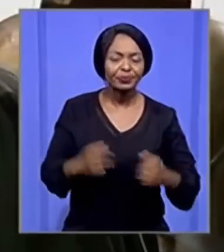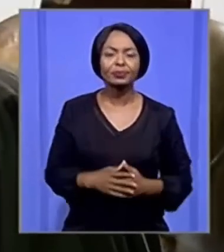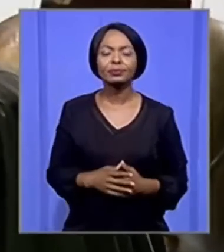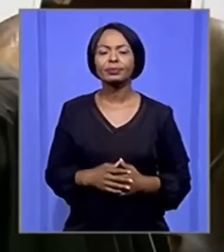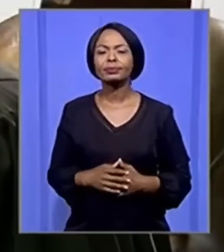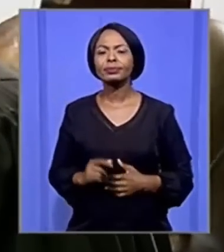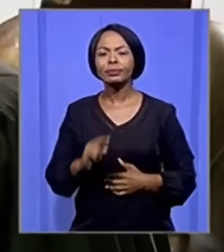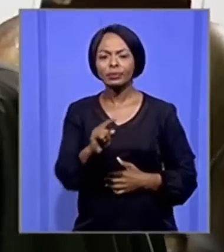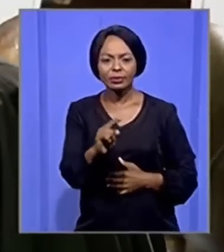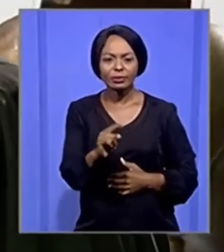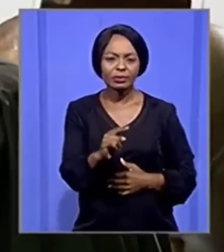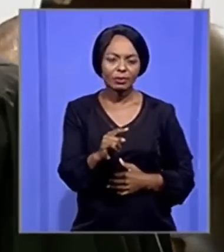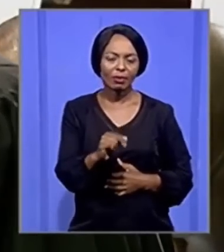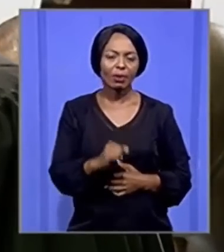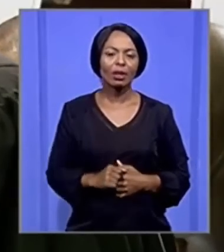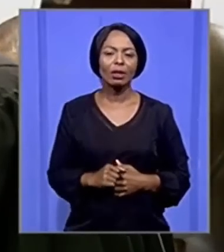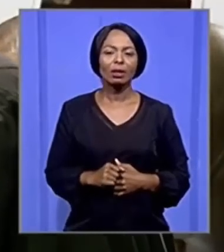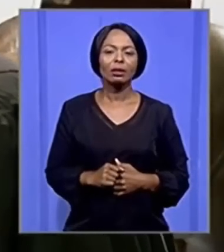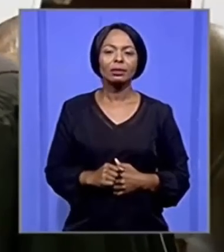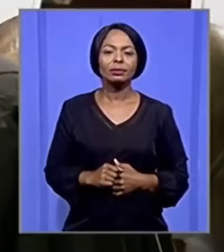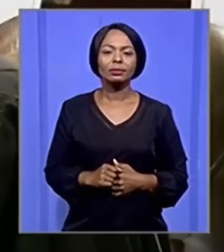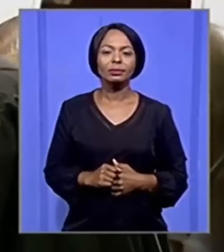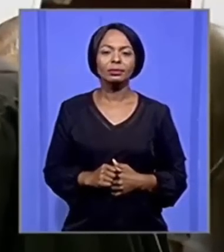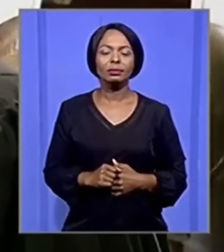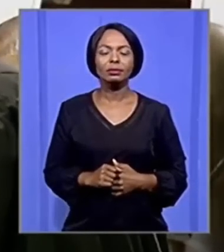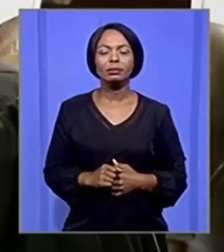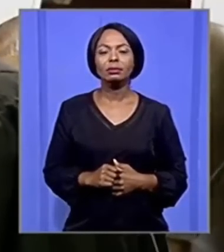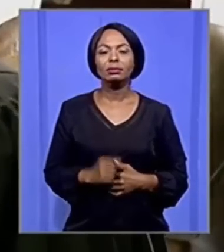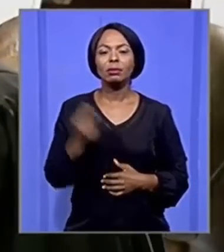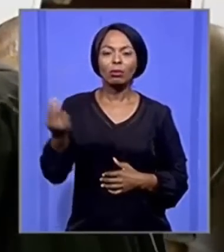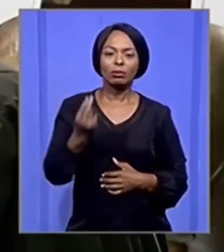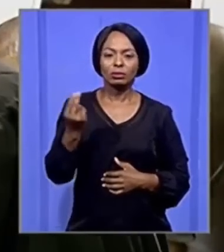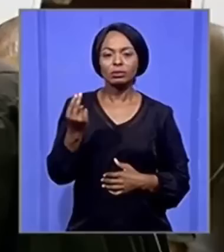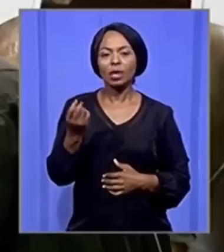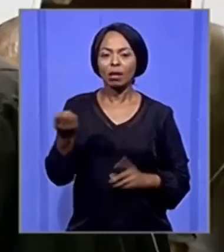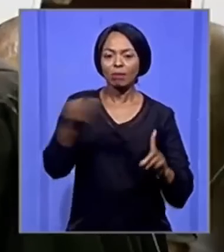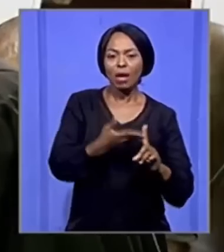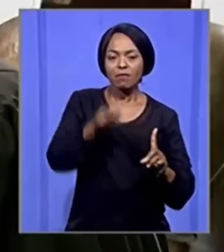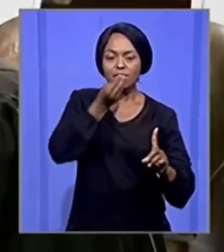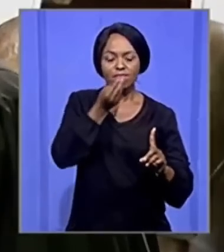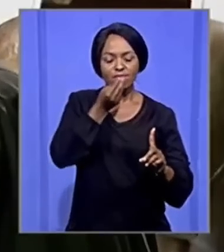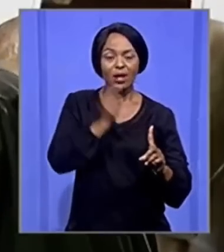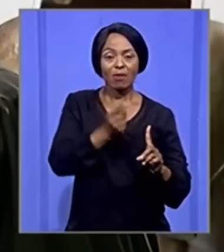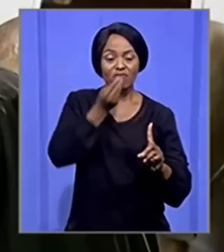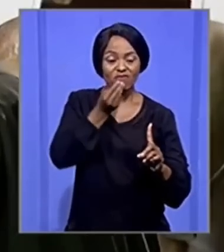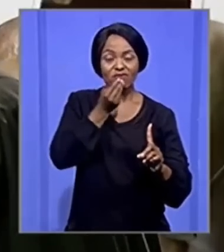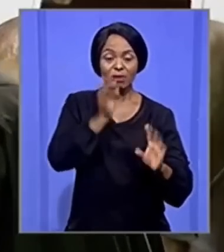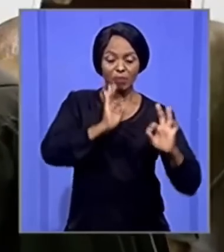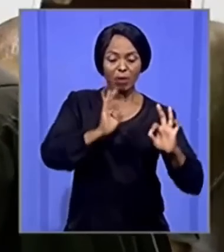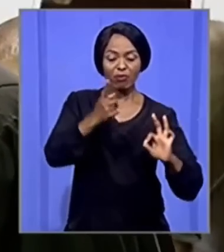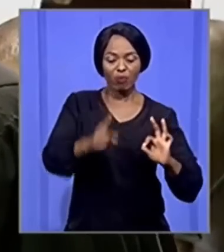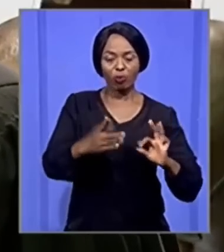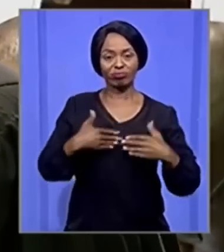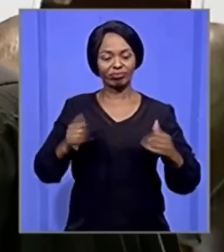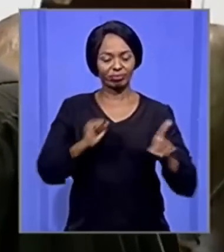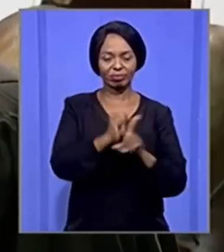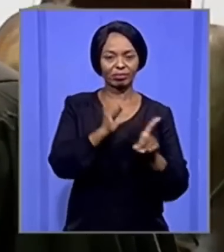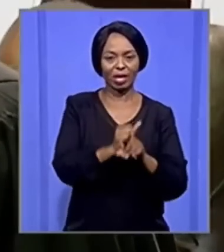If they have your worship, they will offer him food which would be consistent with giving someone who has